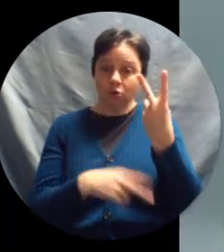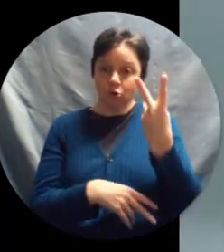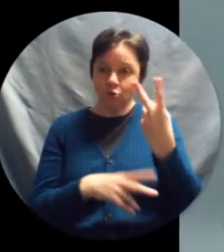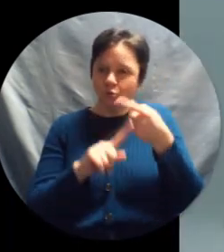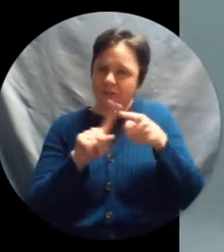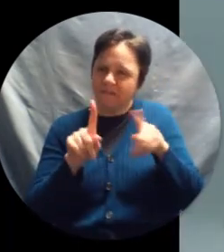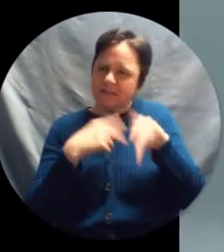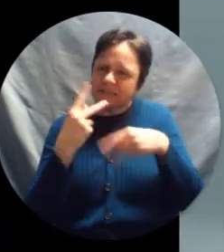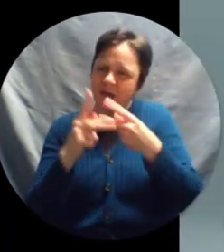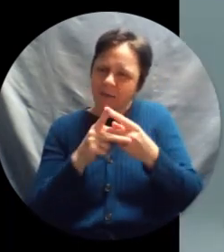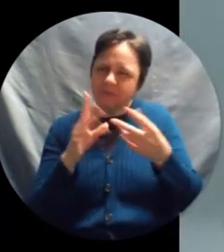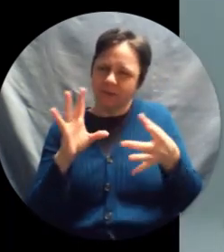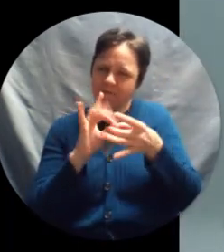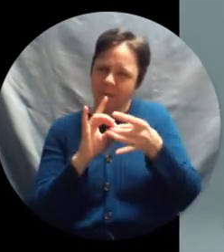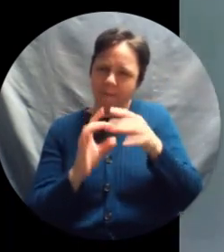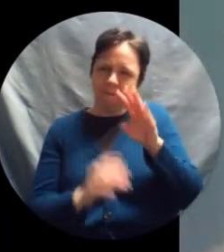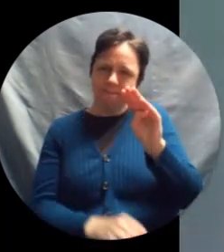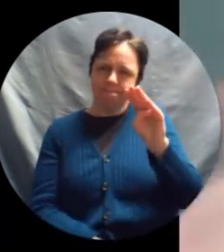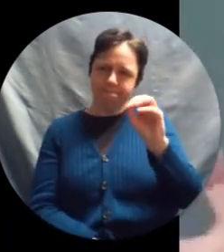look at the different types of bonds.